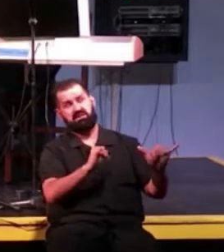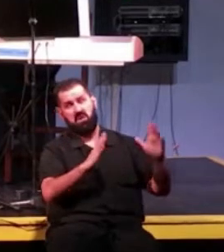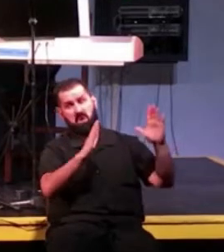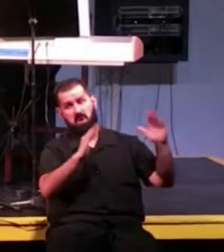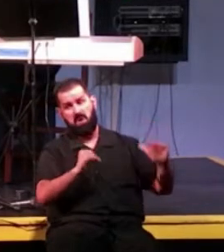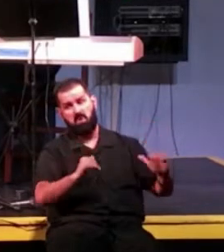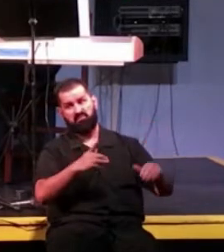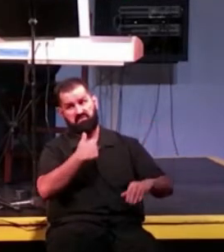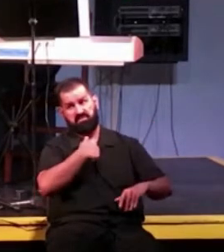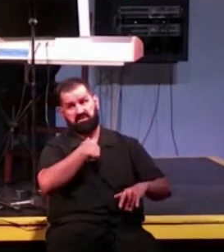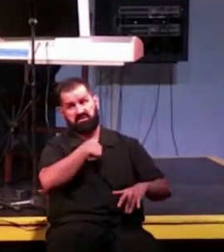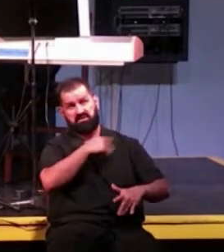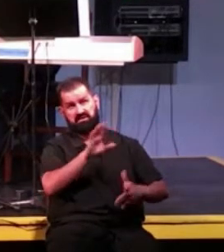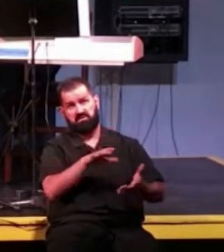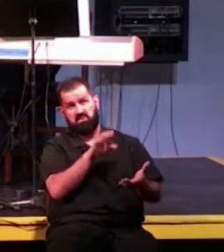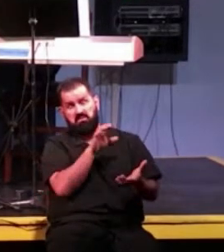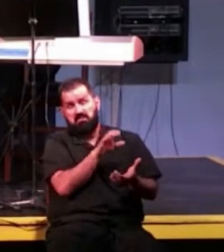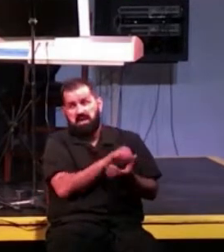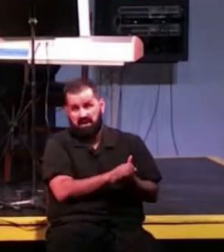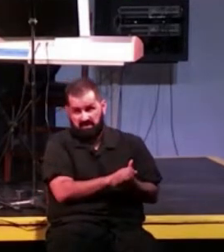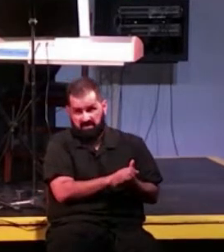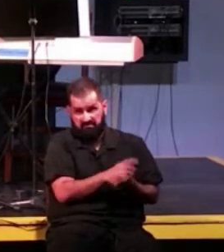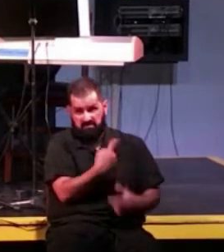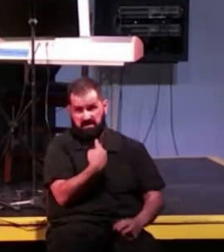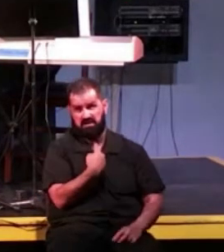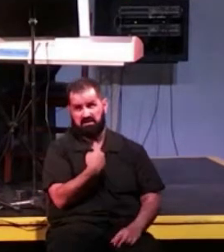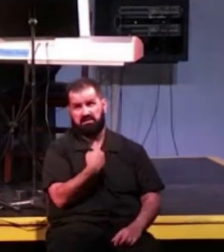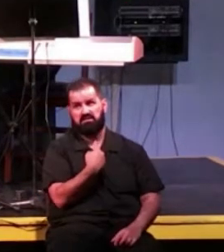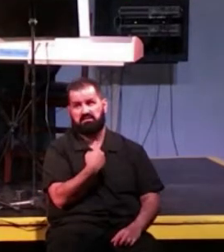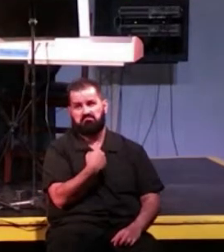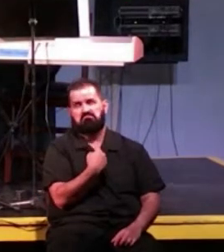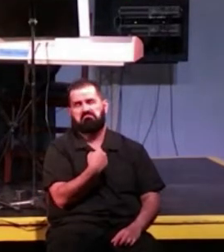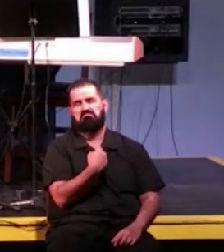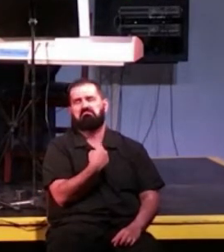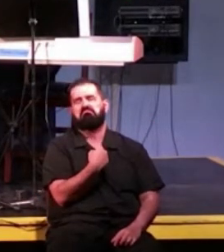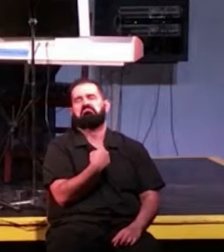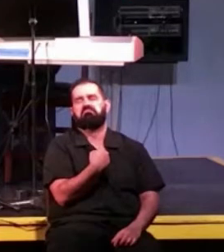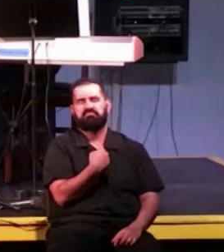hope for even me.